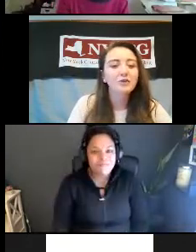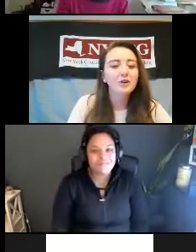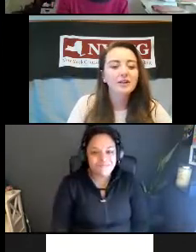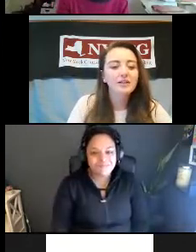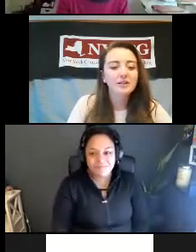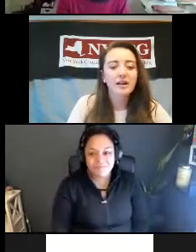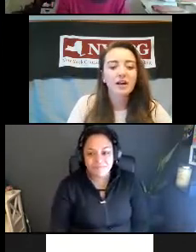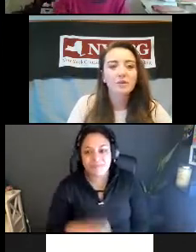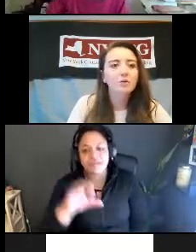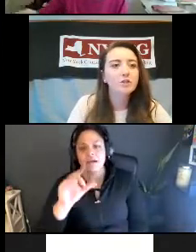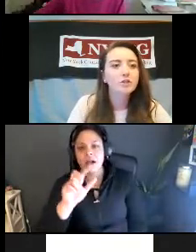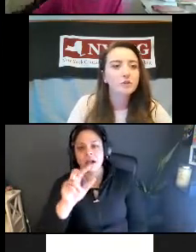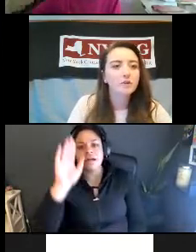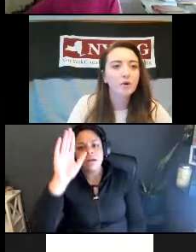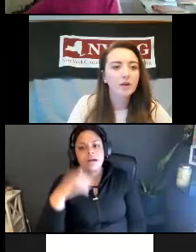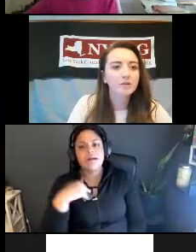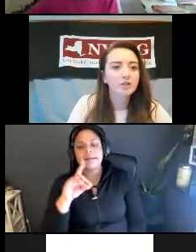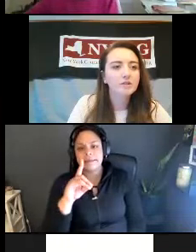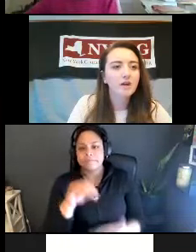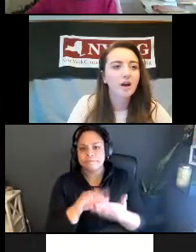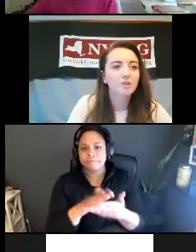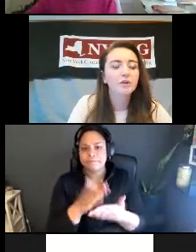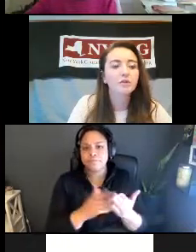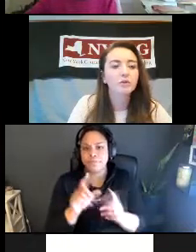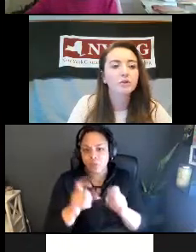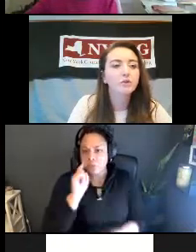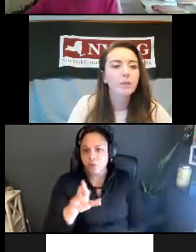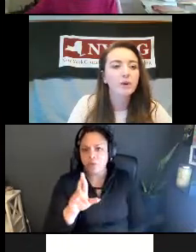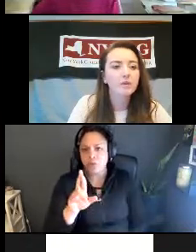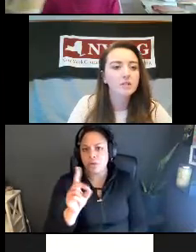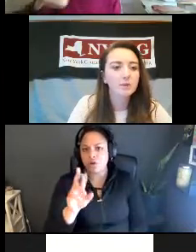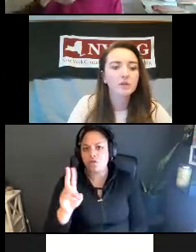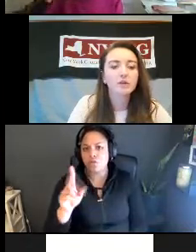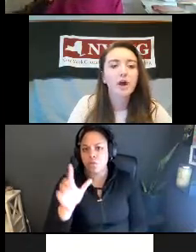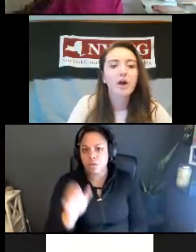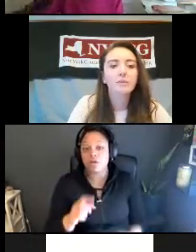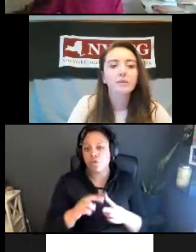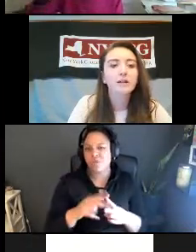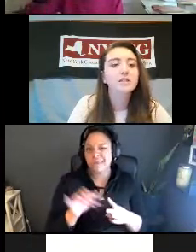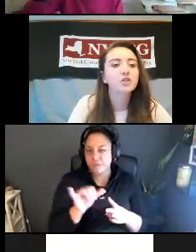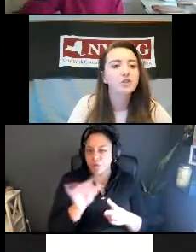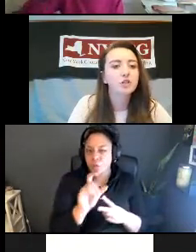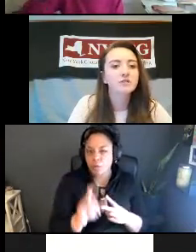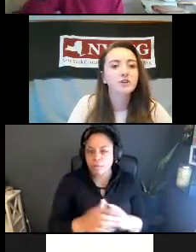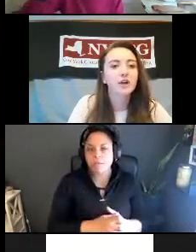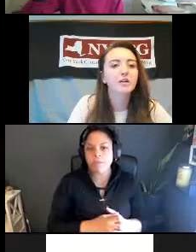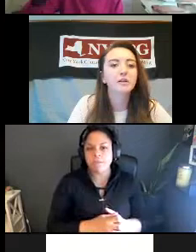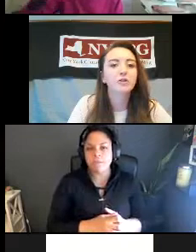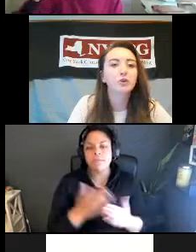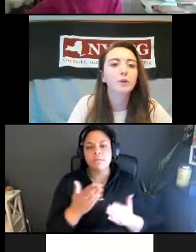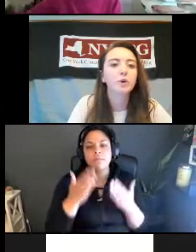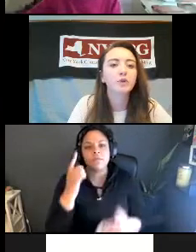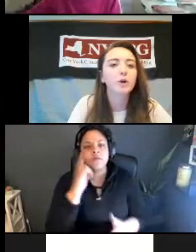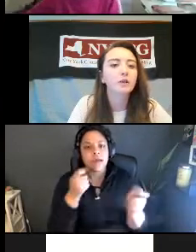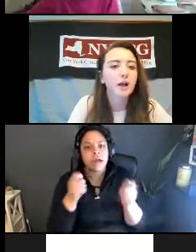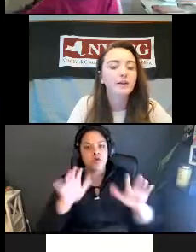Dr. Rugle, I did note just a few of the questions. So two of them are similar, kind of suggestions for handling a